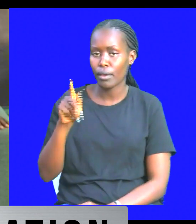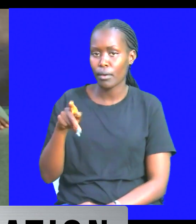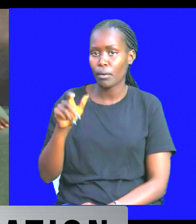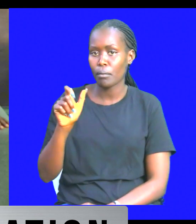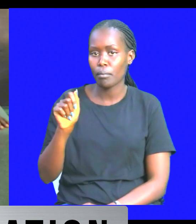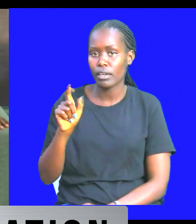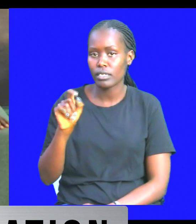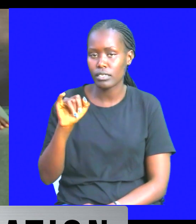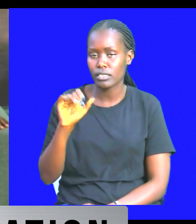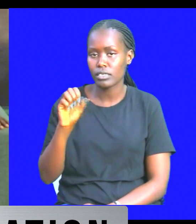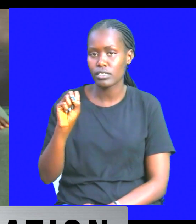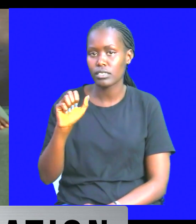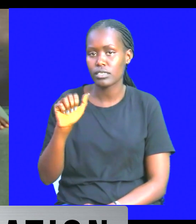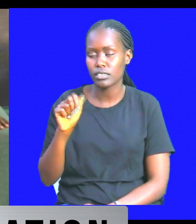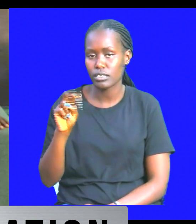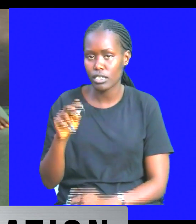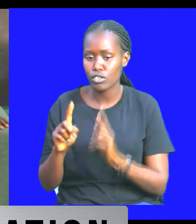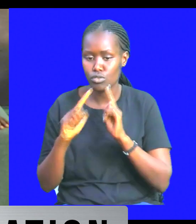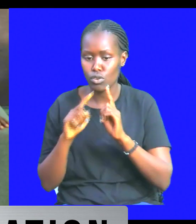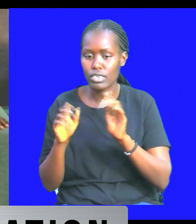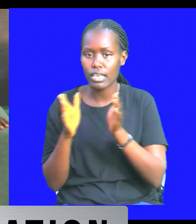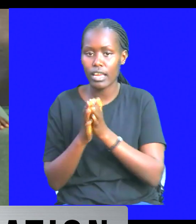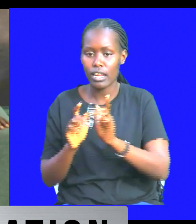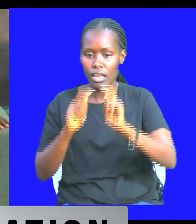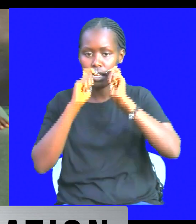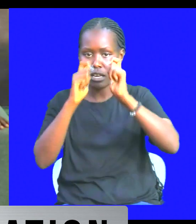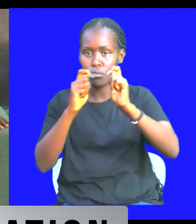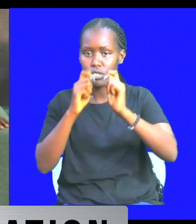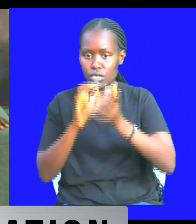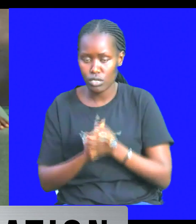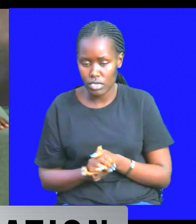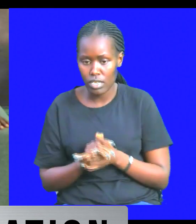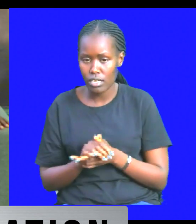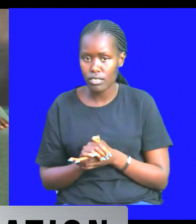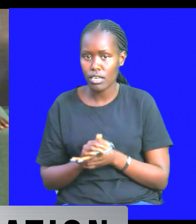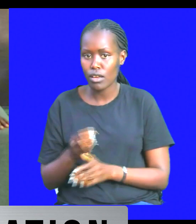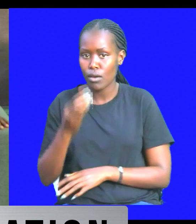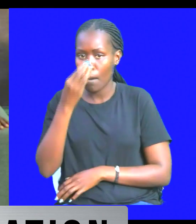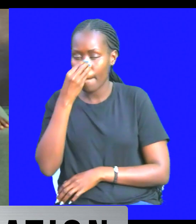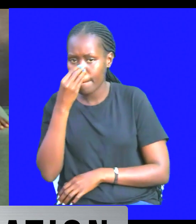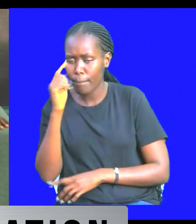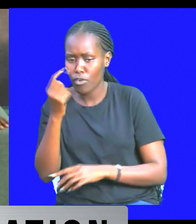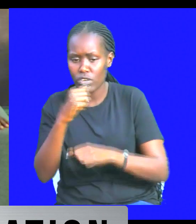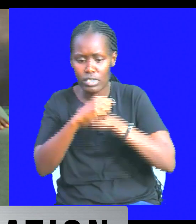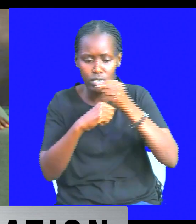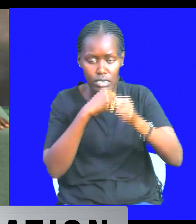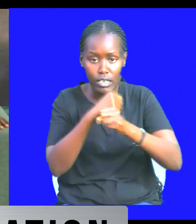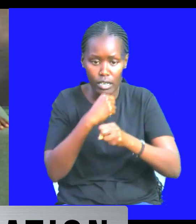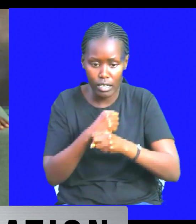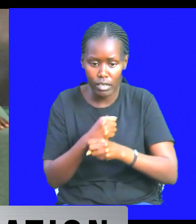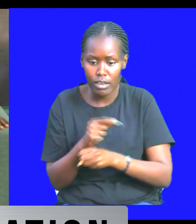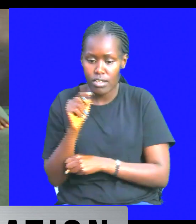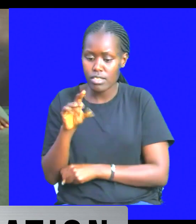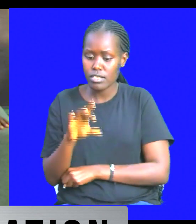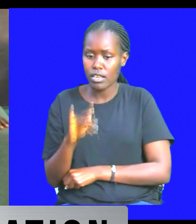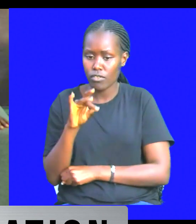demonstrations. These have characterized President William Ruto's first year. This has been found